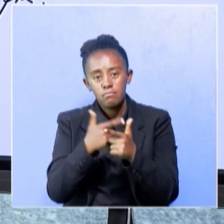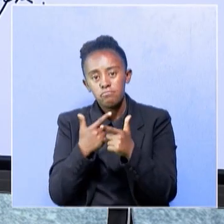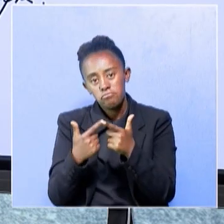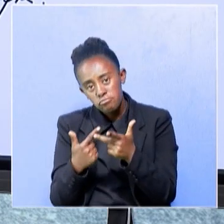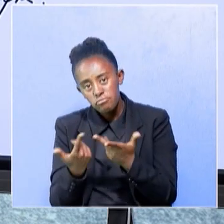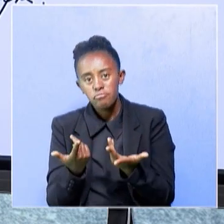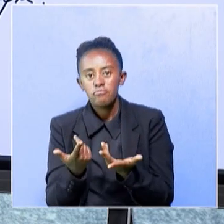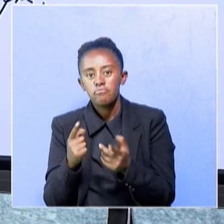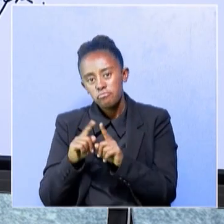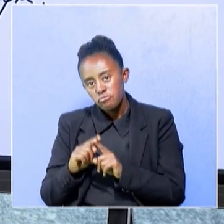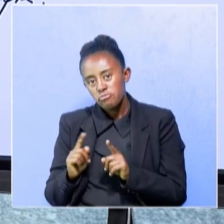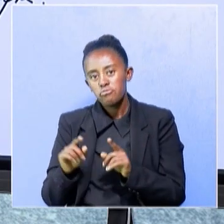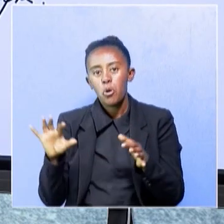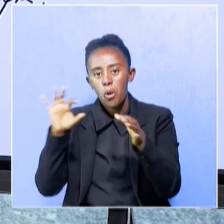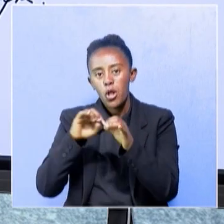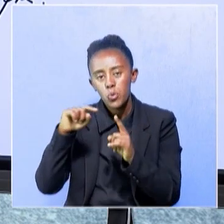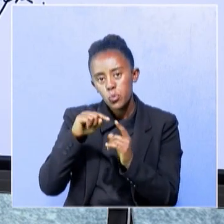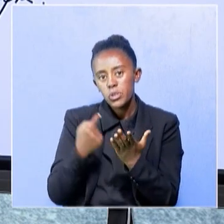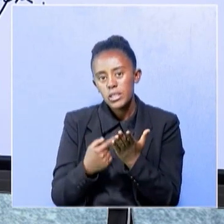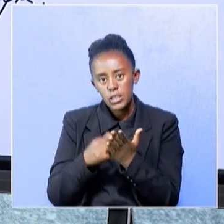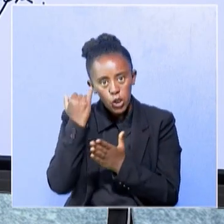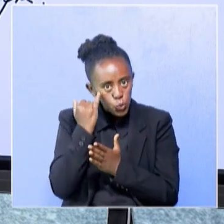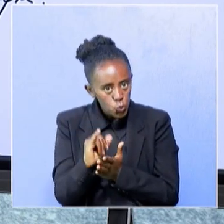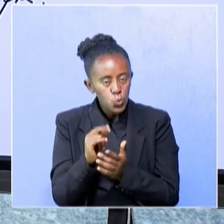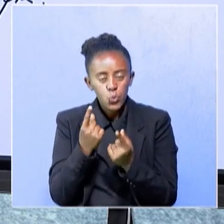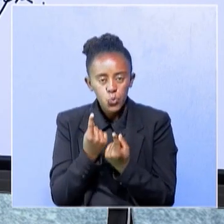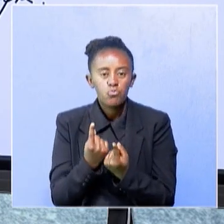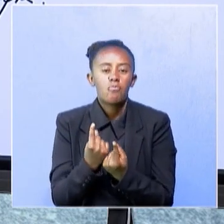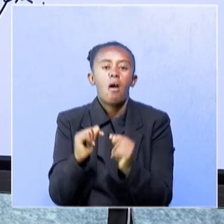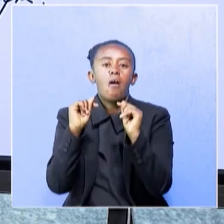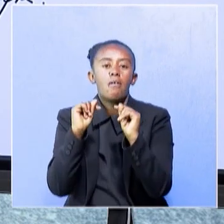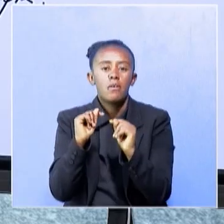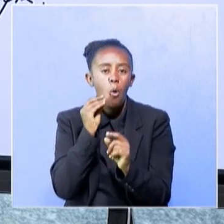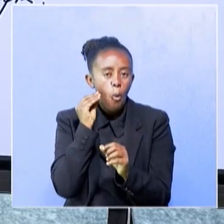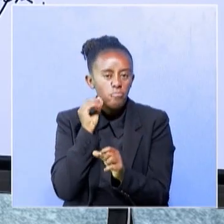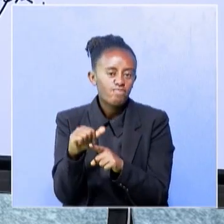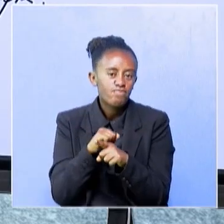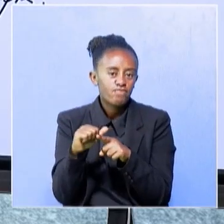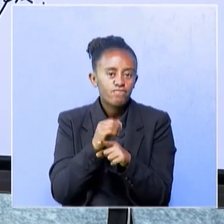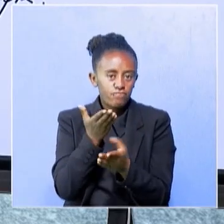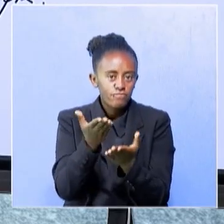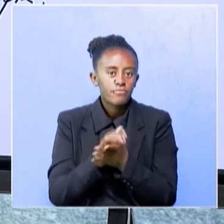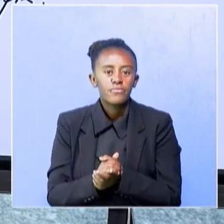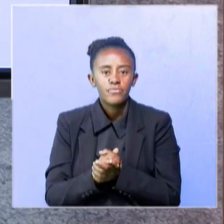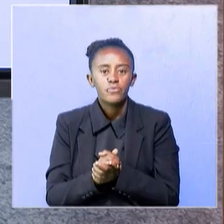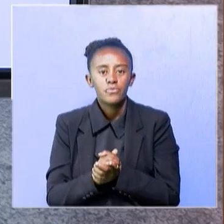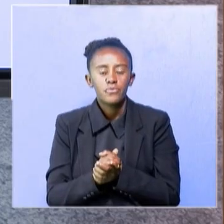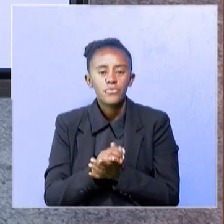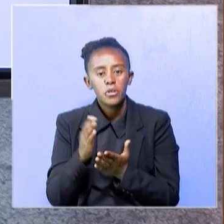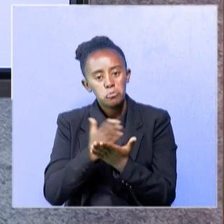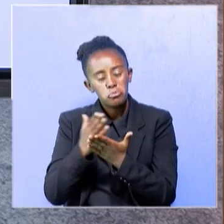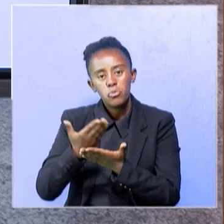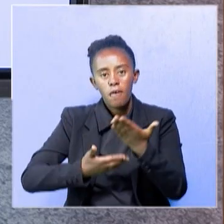and some other vocabularies which is related to this issue, and try to do at home and will share